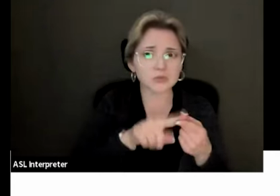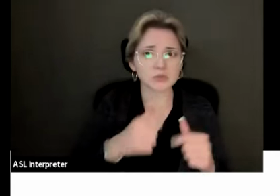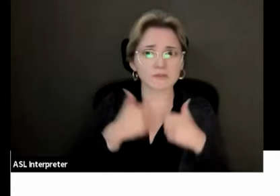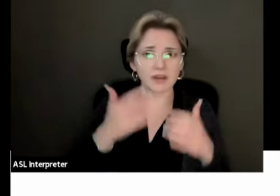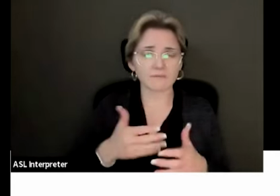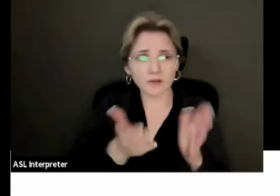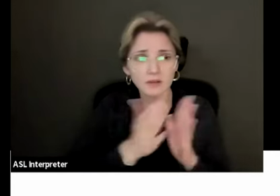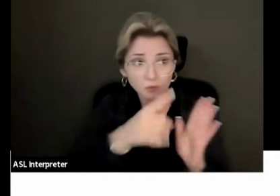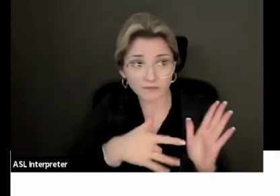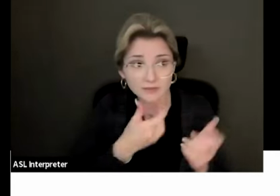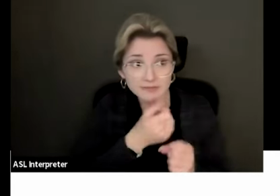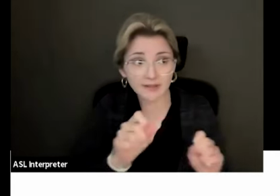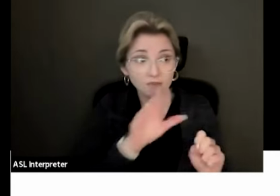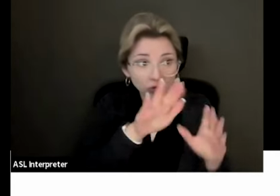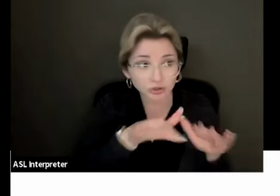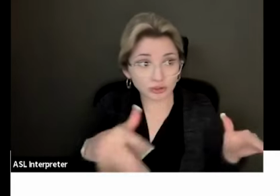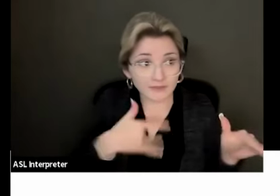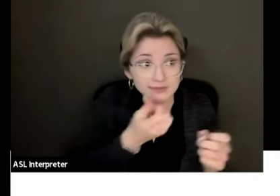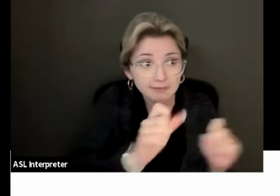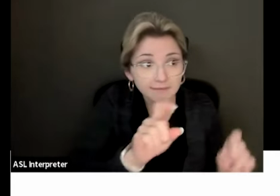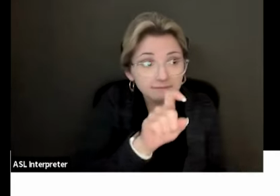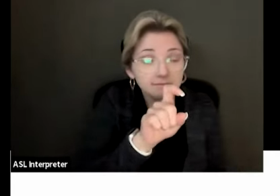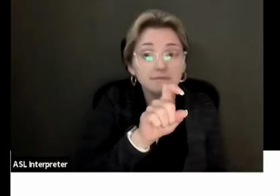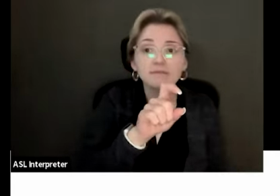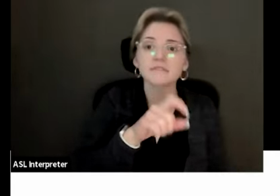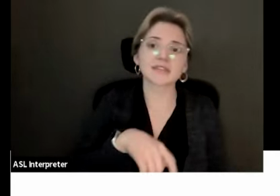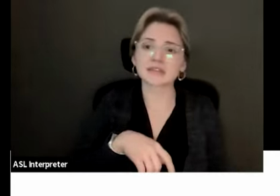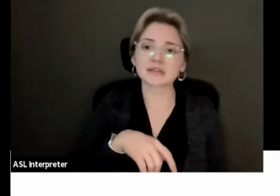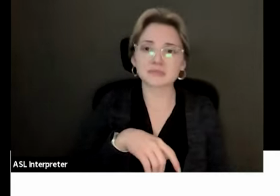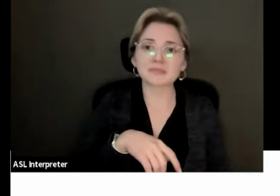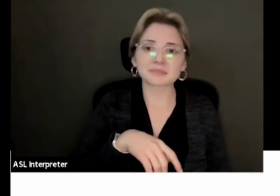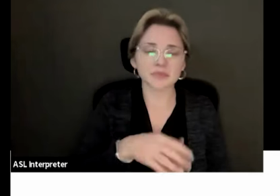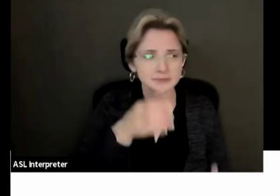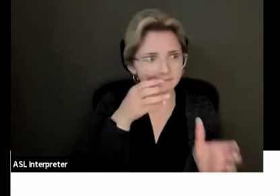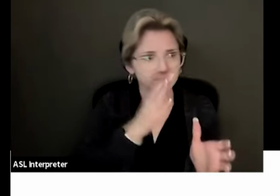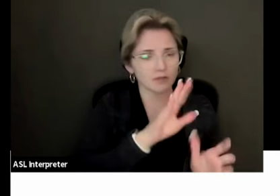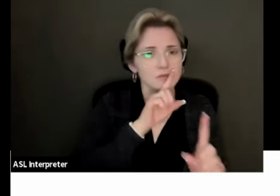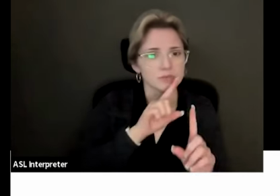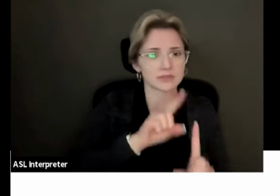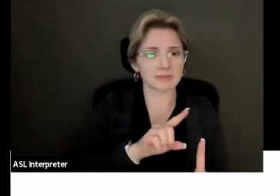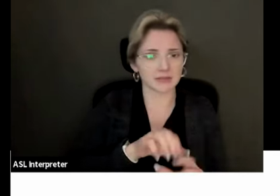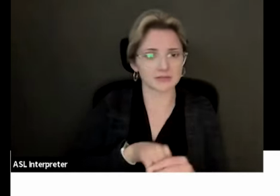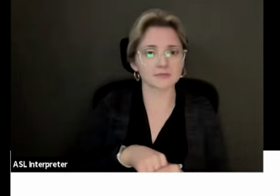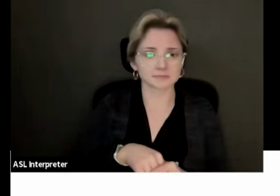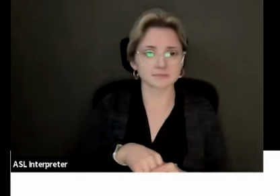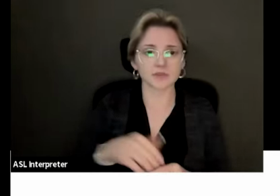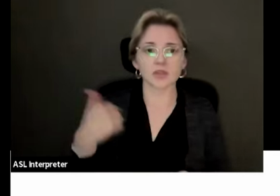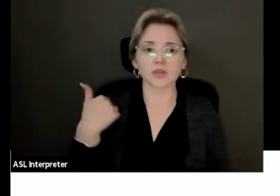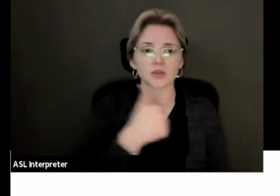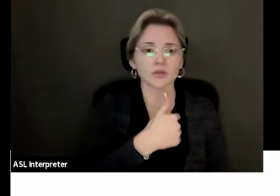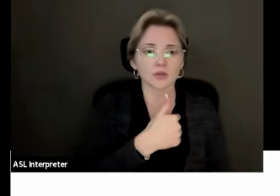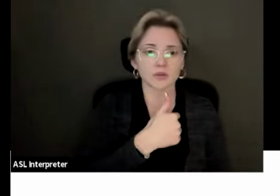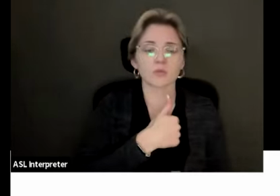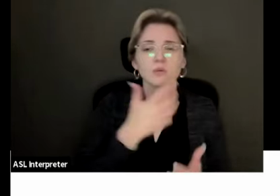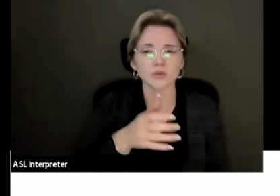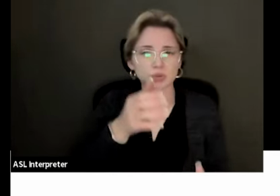children are jeopardized, and then also expands out if they have no other, and used to say resident, it will now say safe residence. And again, all of these